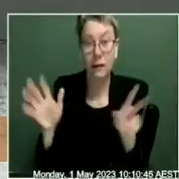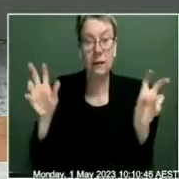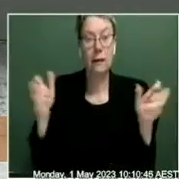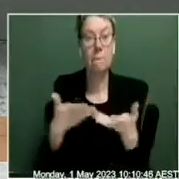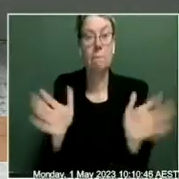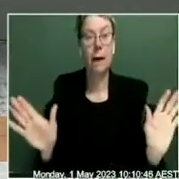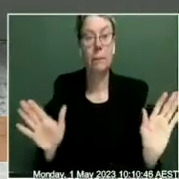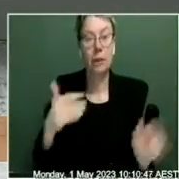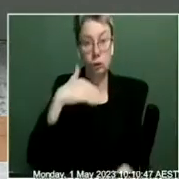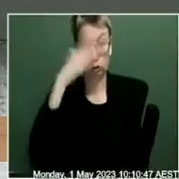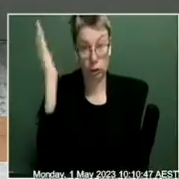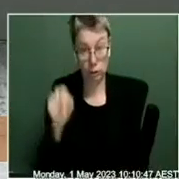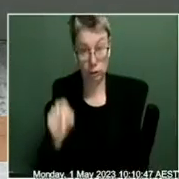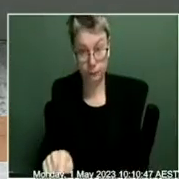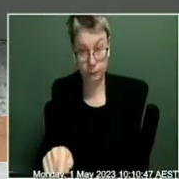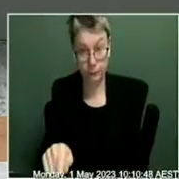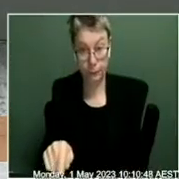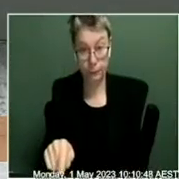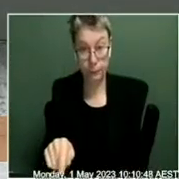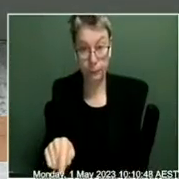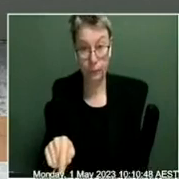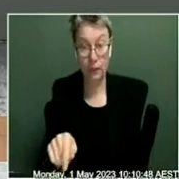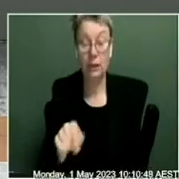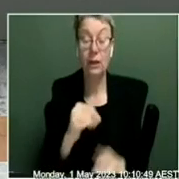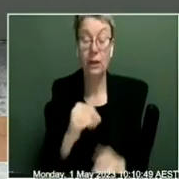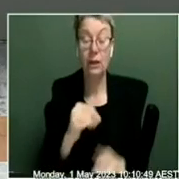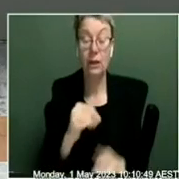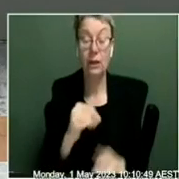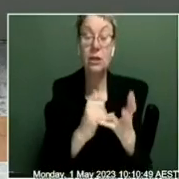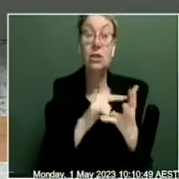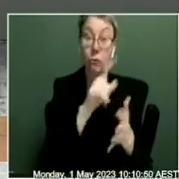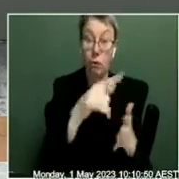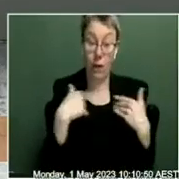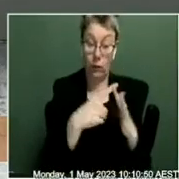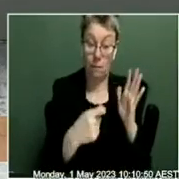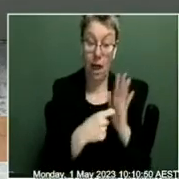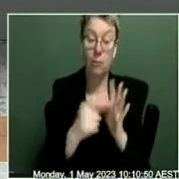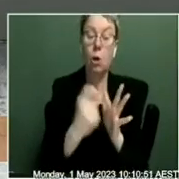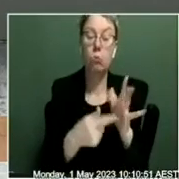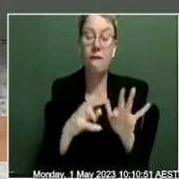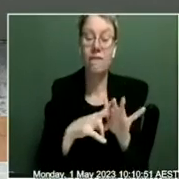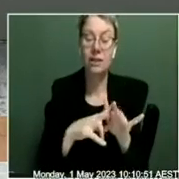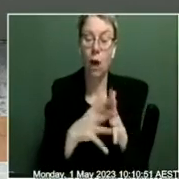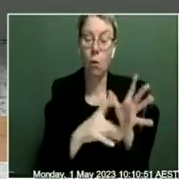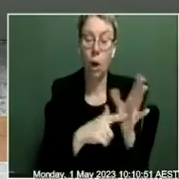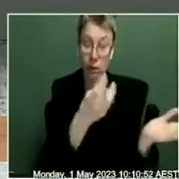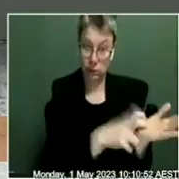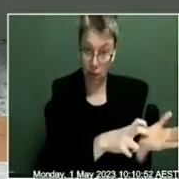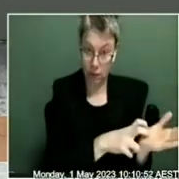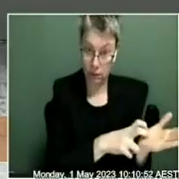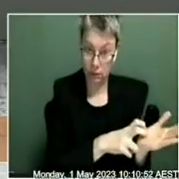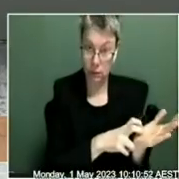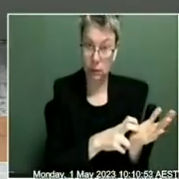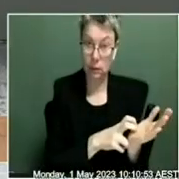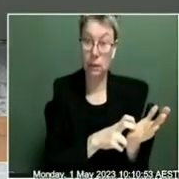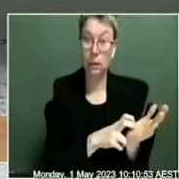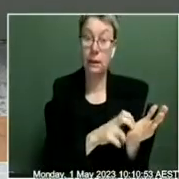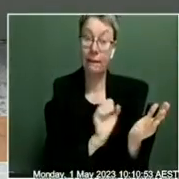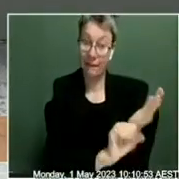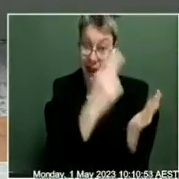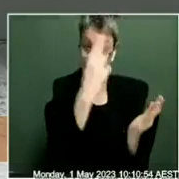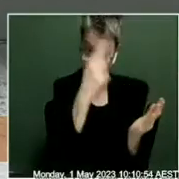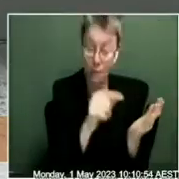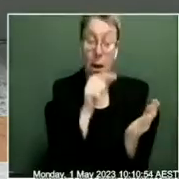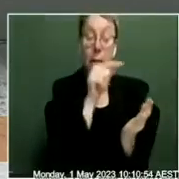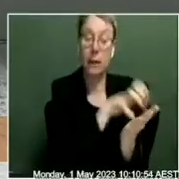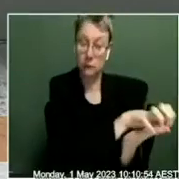the opinions expressed in the statement are representative of the department and in particular the Mental Health and Wellbeing Division. Is that